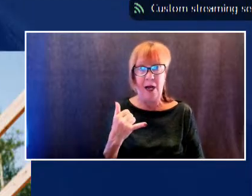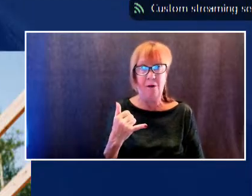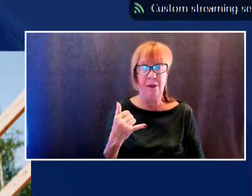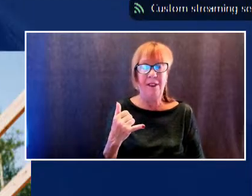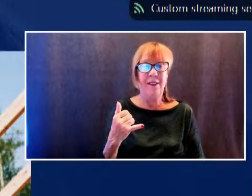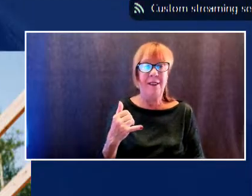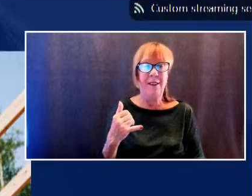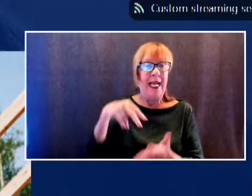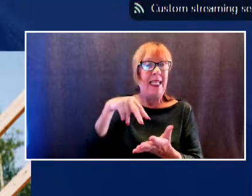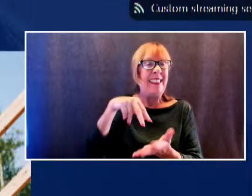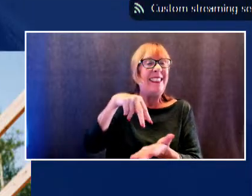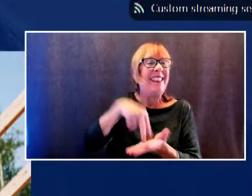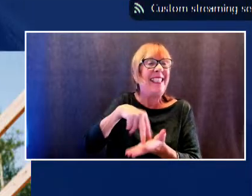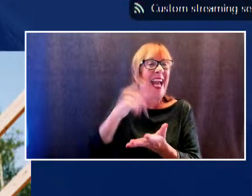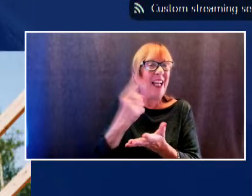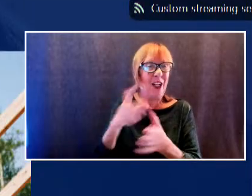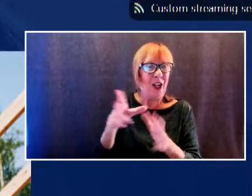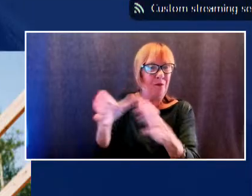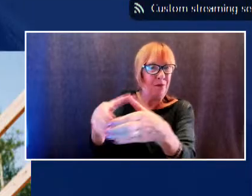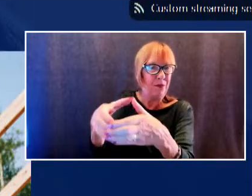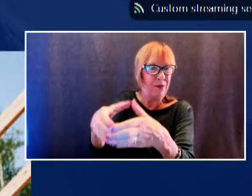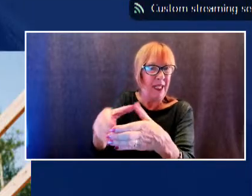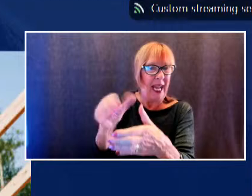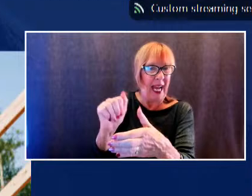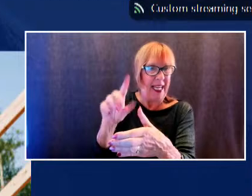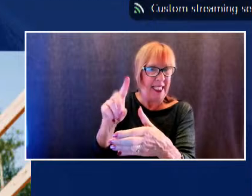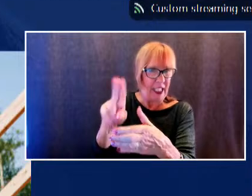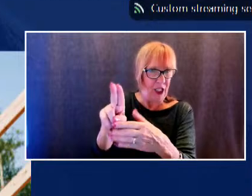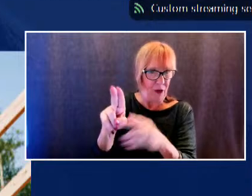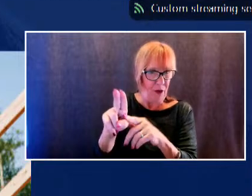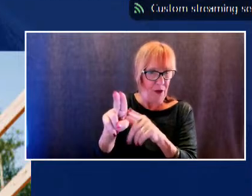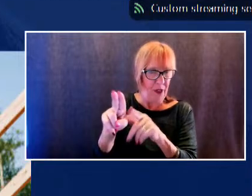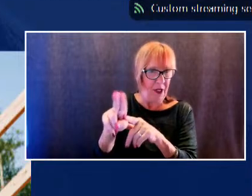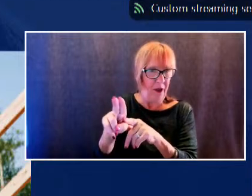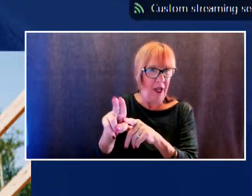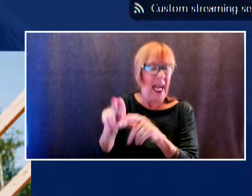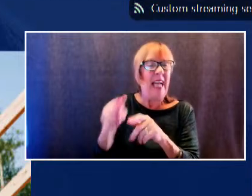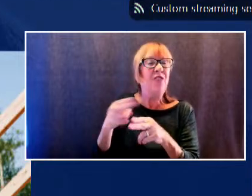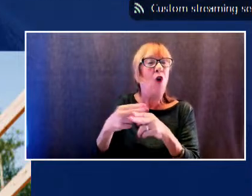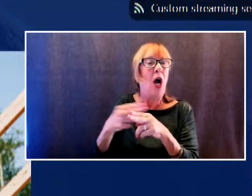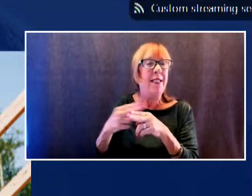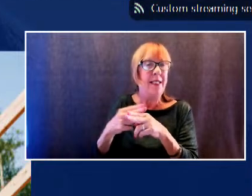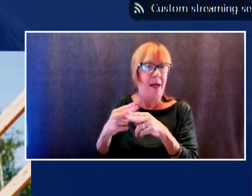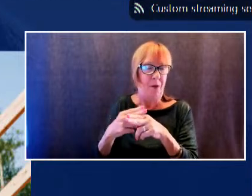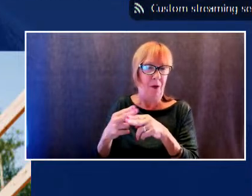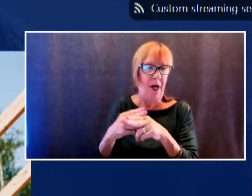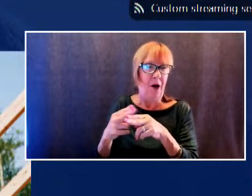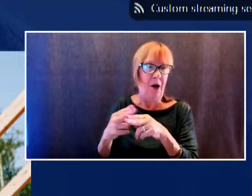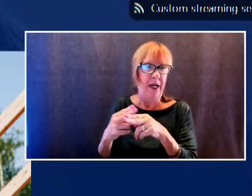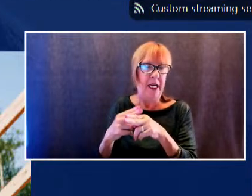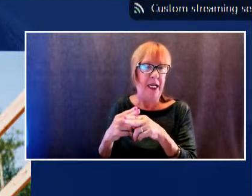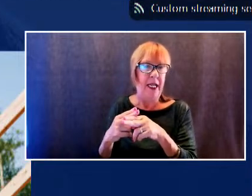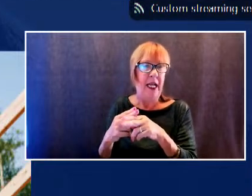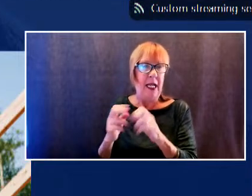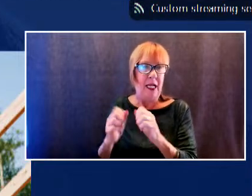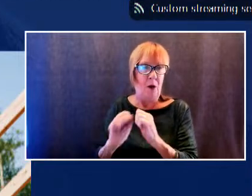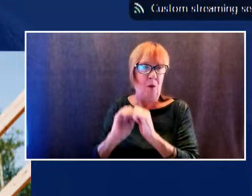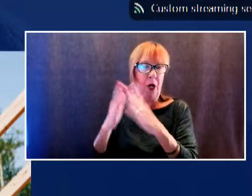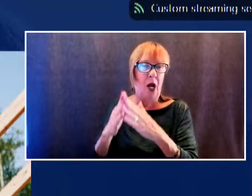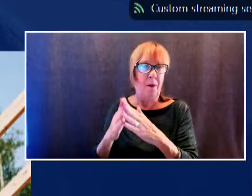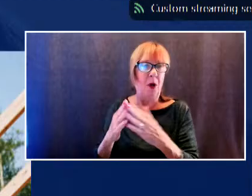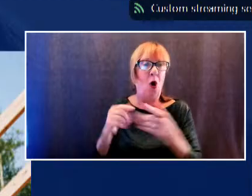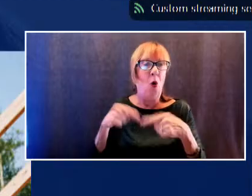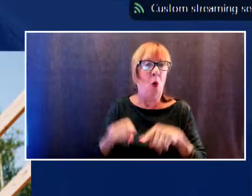homeowner first builds an accessory dwelling unit to temporarily occupy while waiting for the main house to